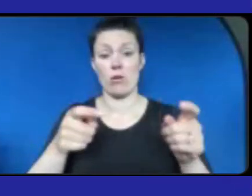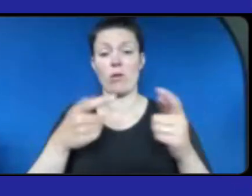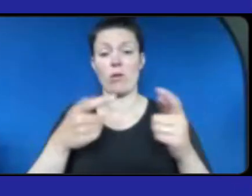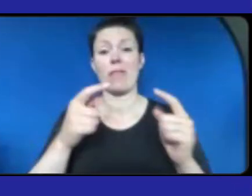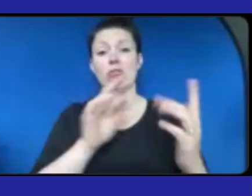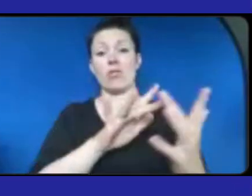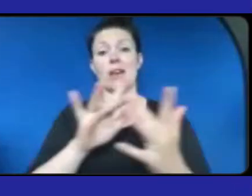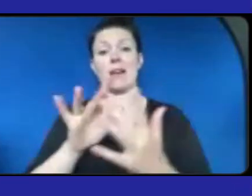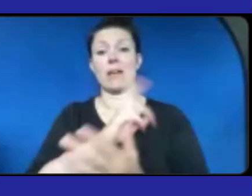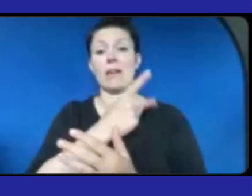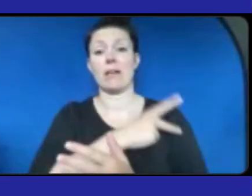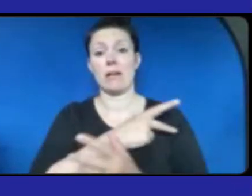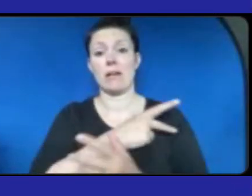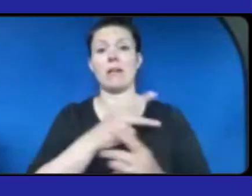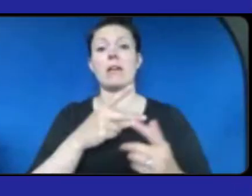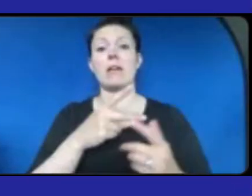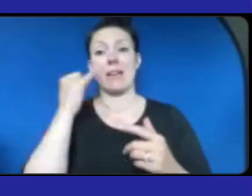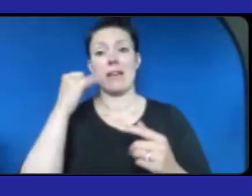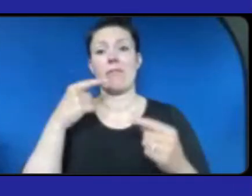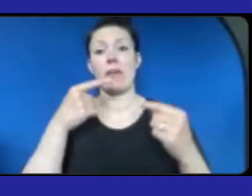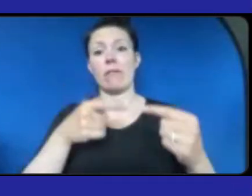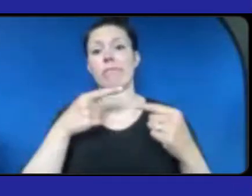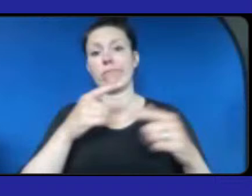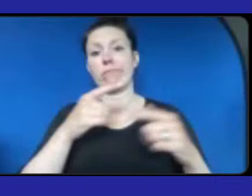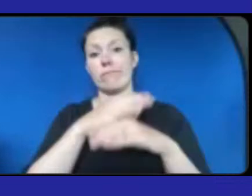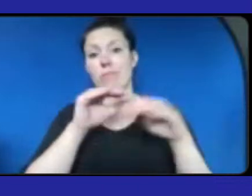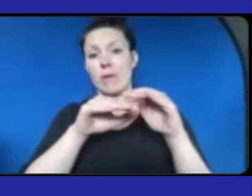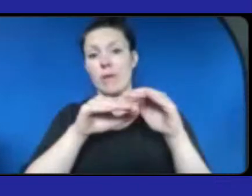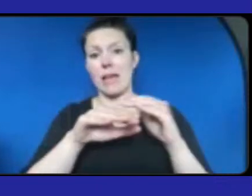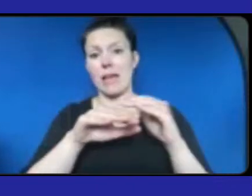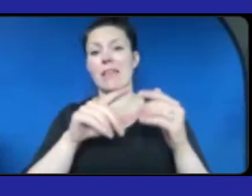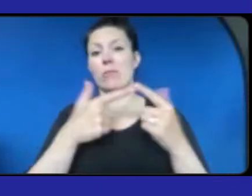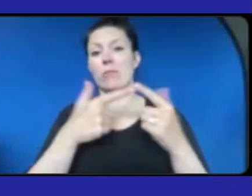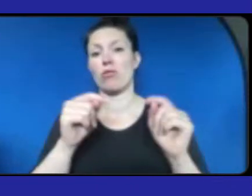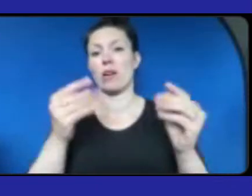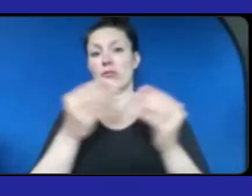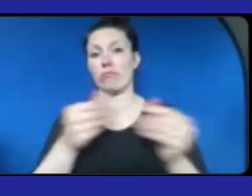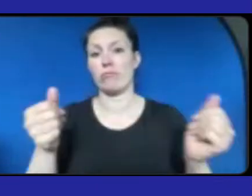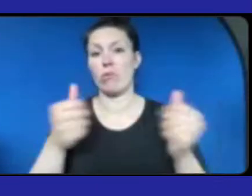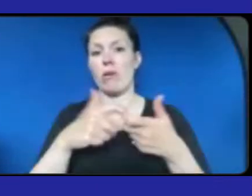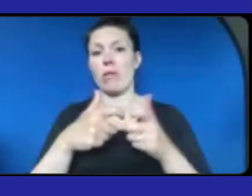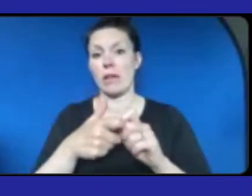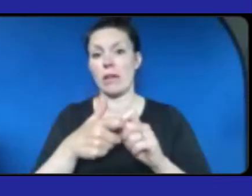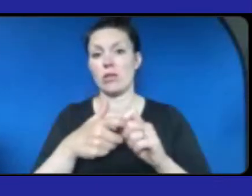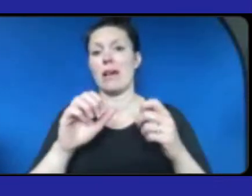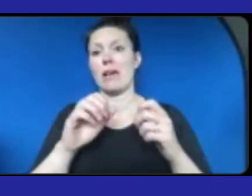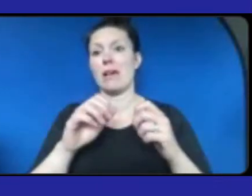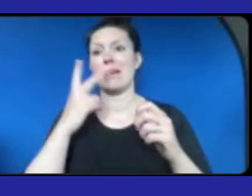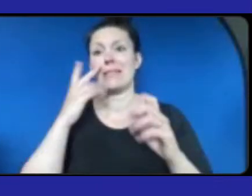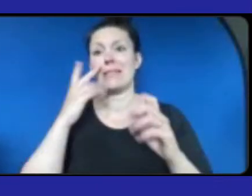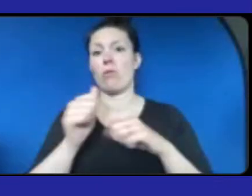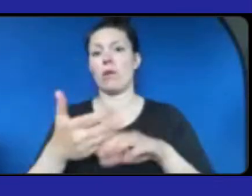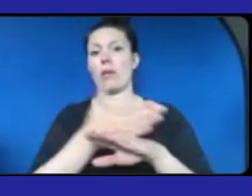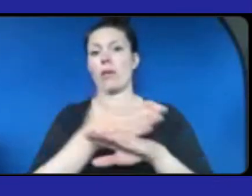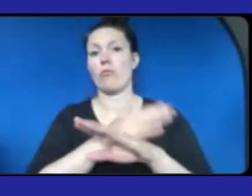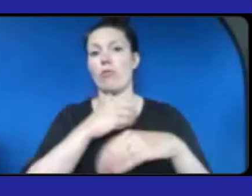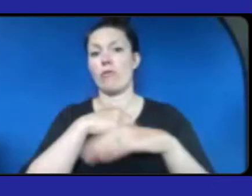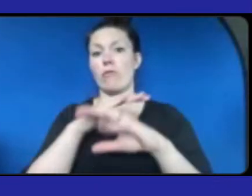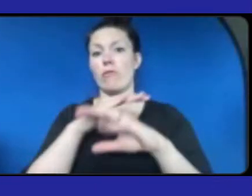who have difficulty with video visit access and really working to drill down on how we can improve the video visit